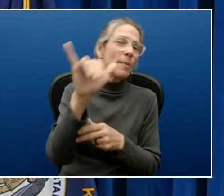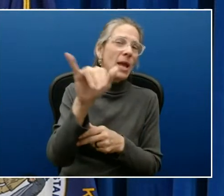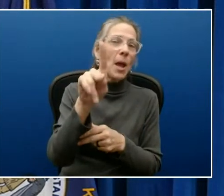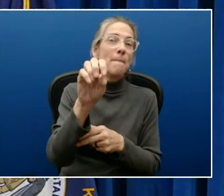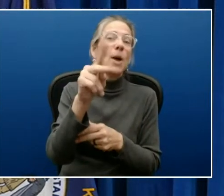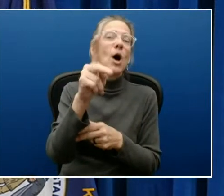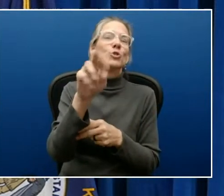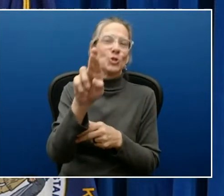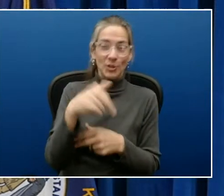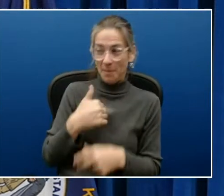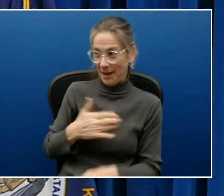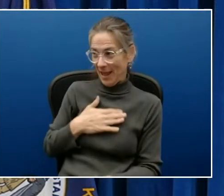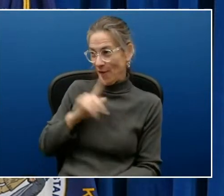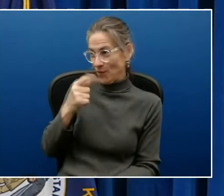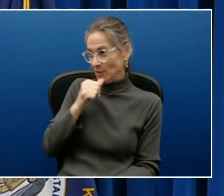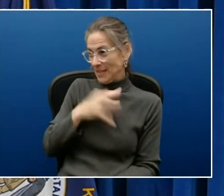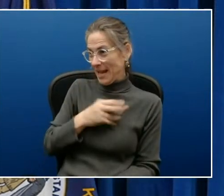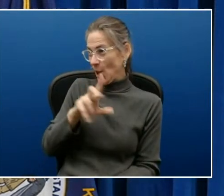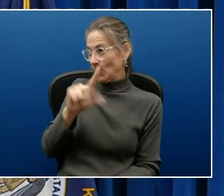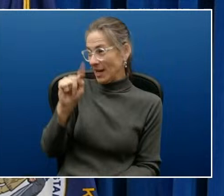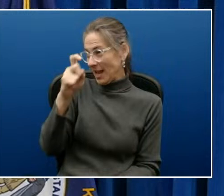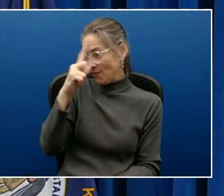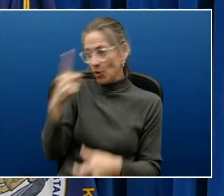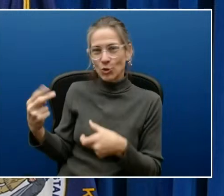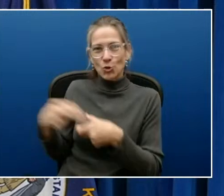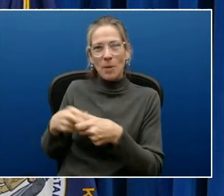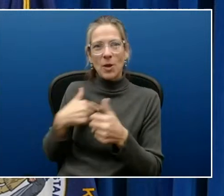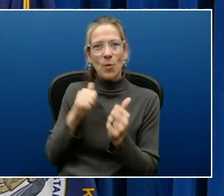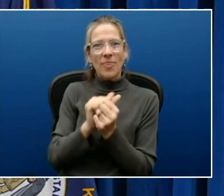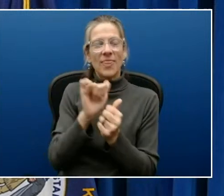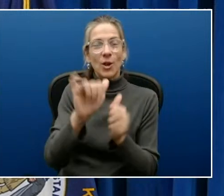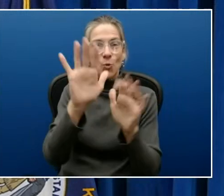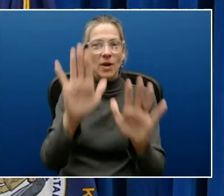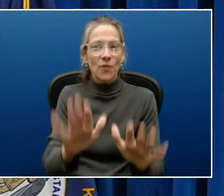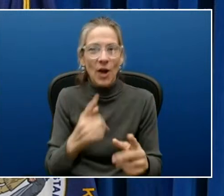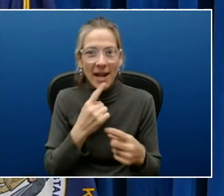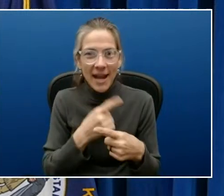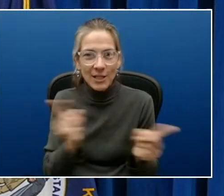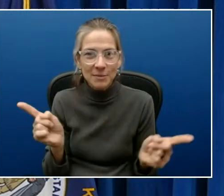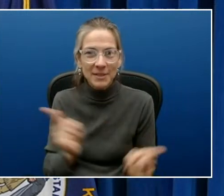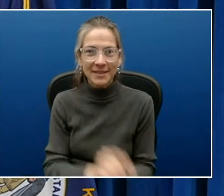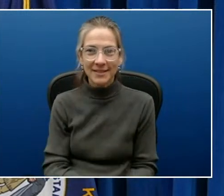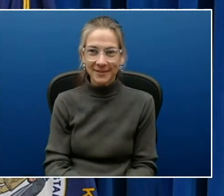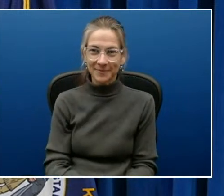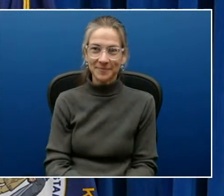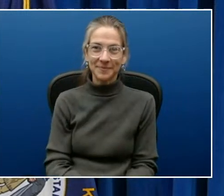Lieutenant Governor are joining me today for these great announcements.